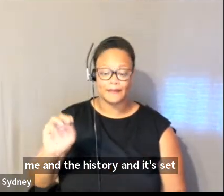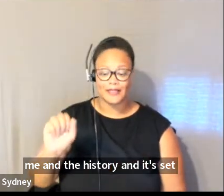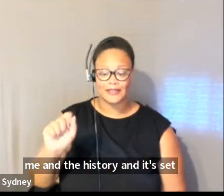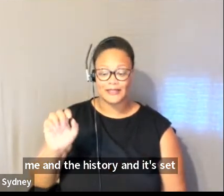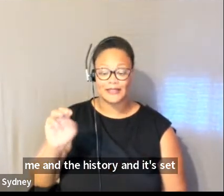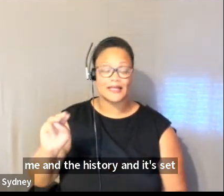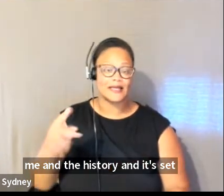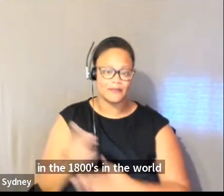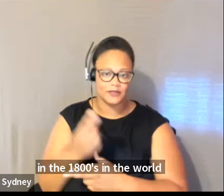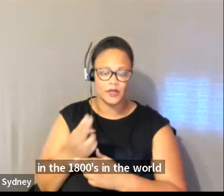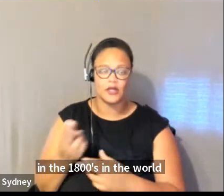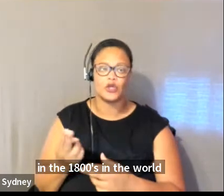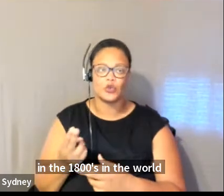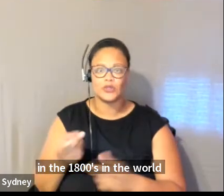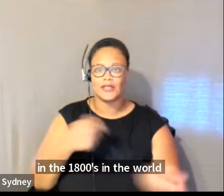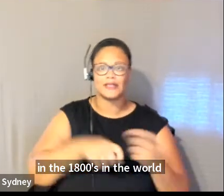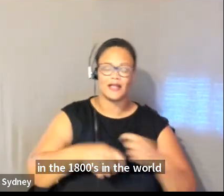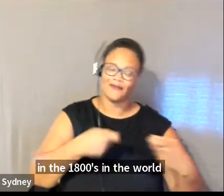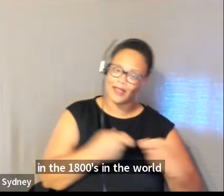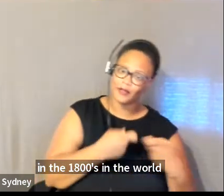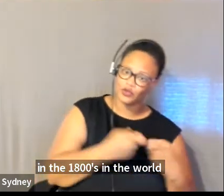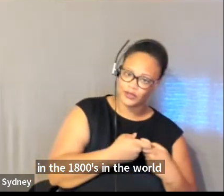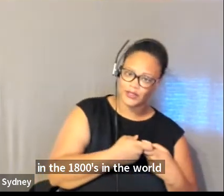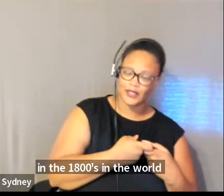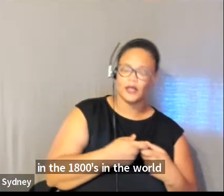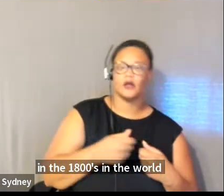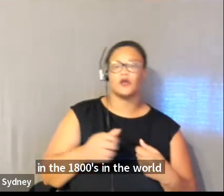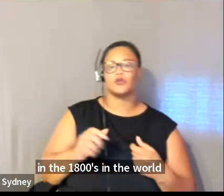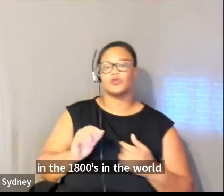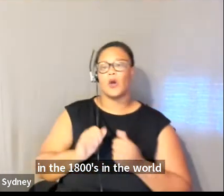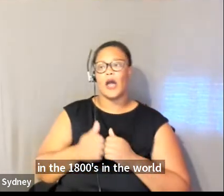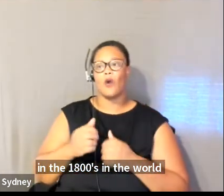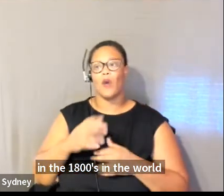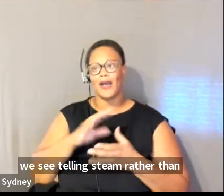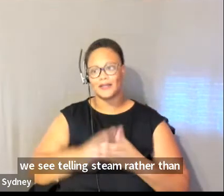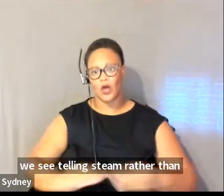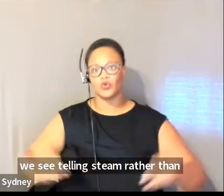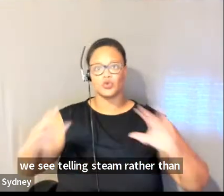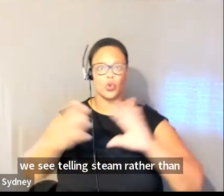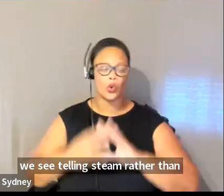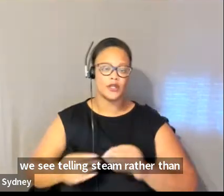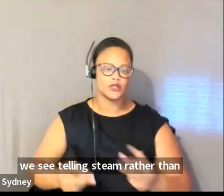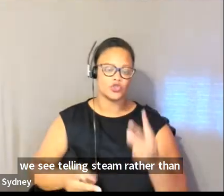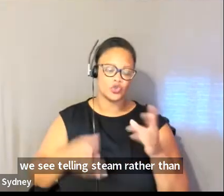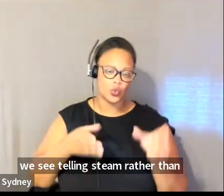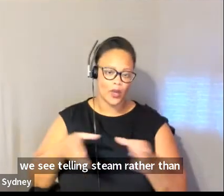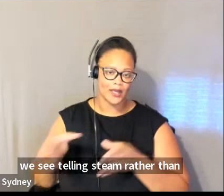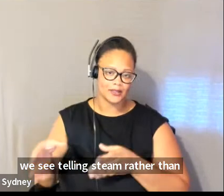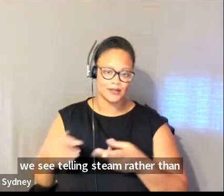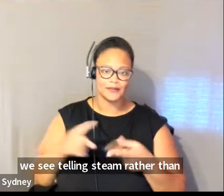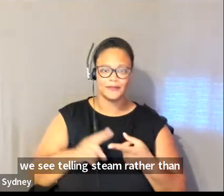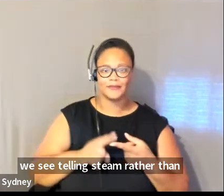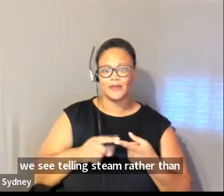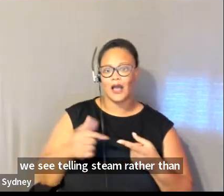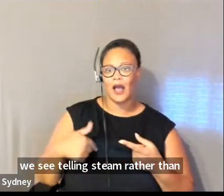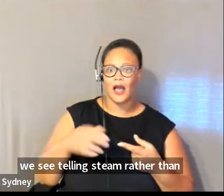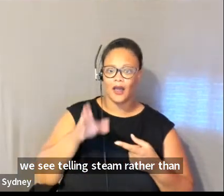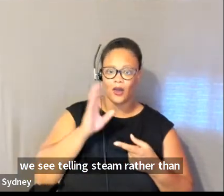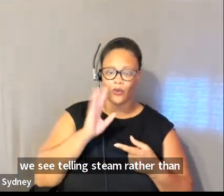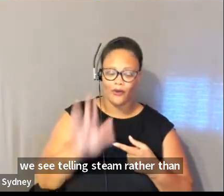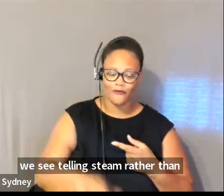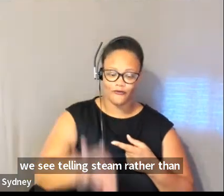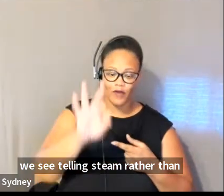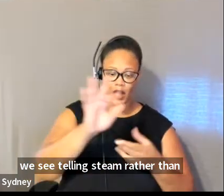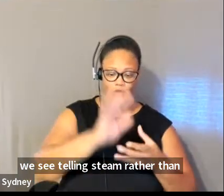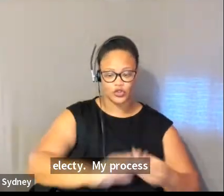electricity. So my process for storytelling comes from probably two ways. One is I will find a story